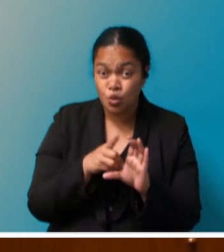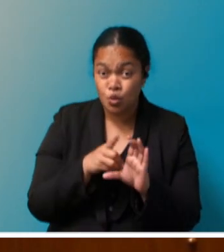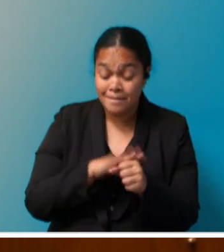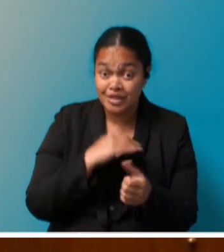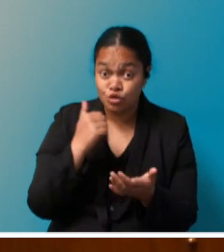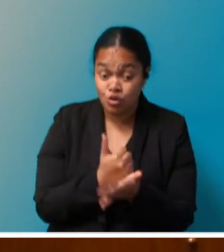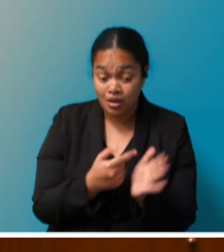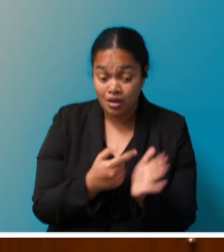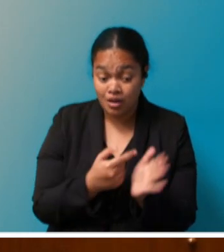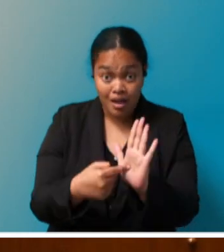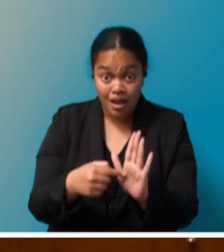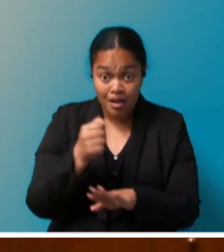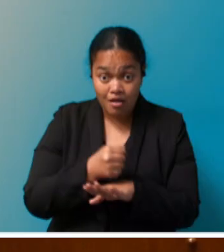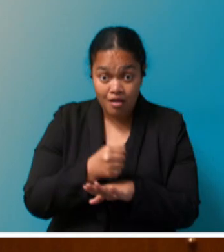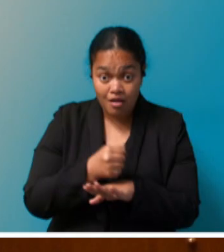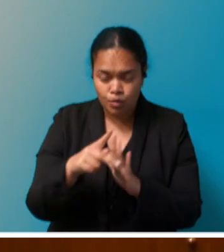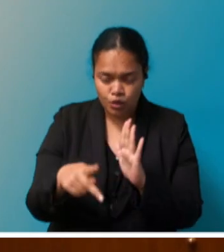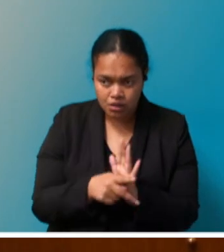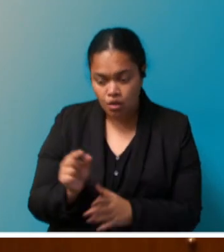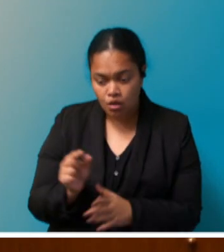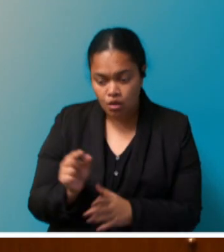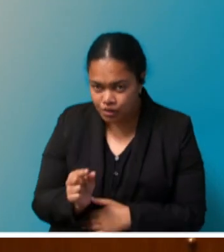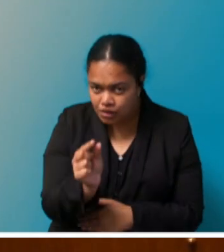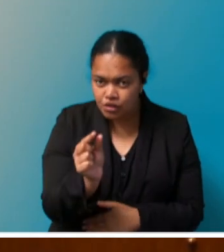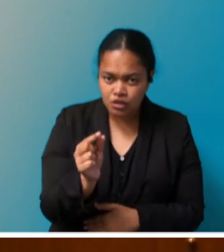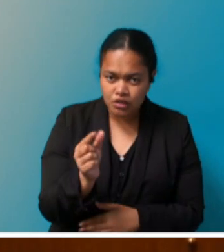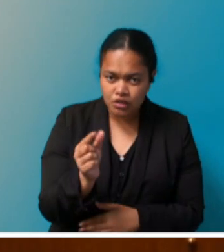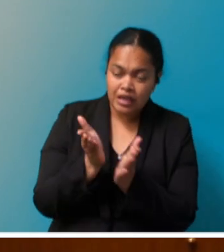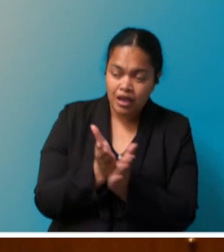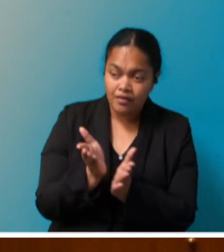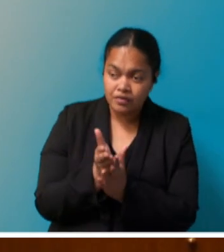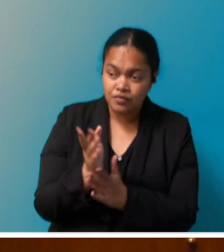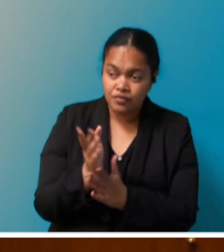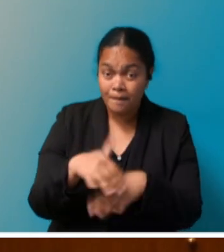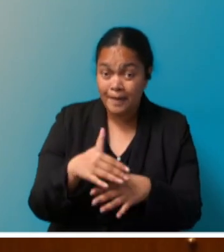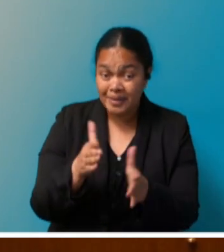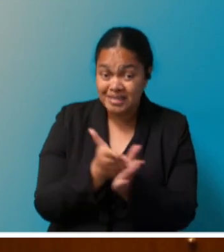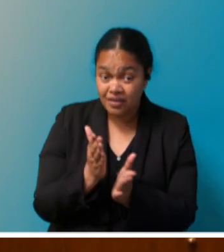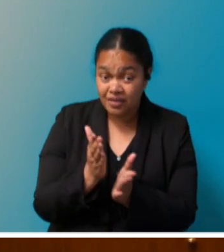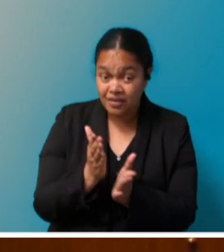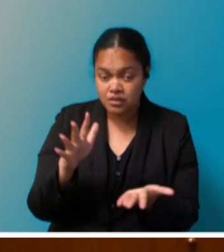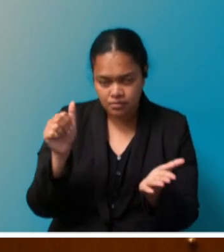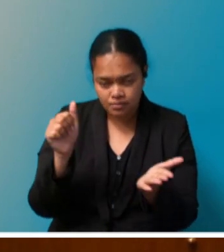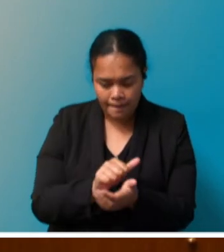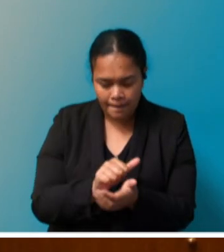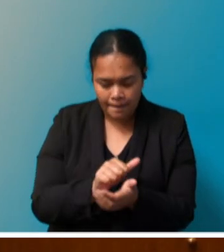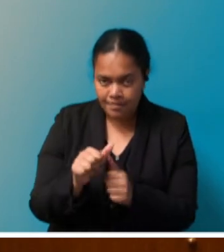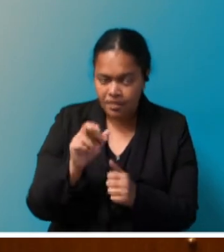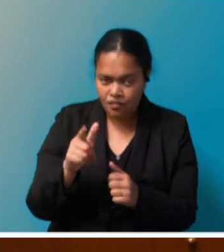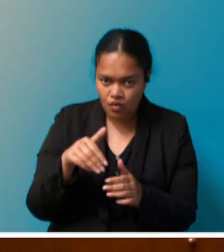government policies, procedures, and conditions of service of the public service are kept abreast of current